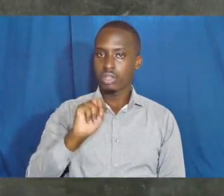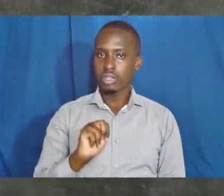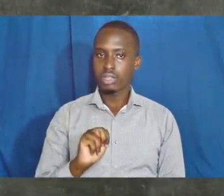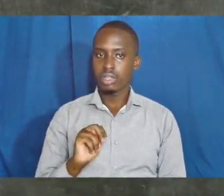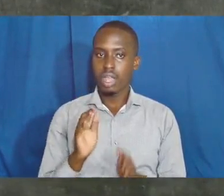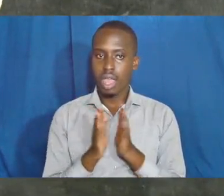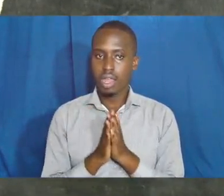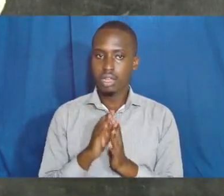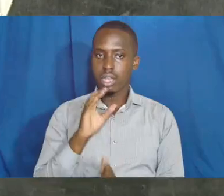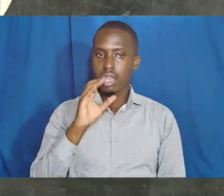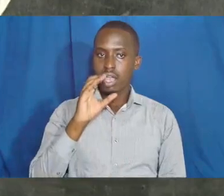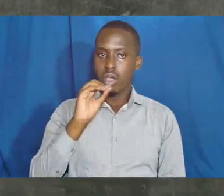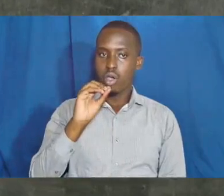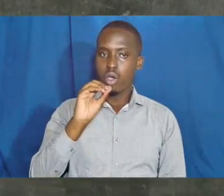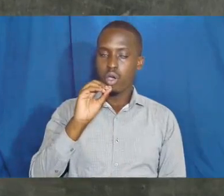oxygen,